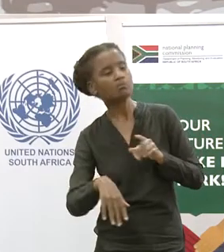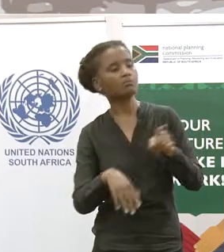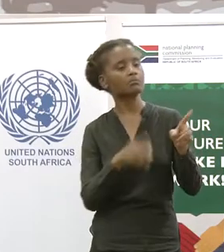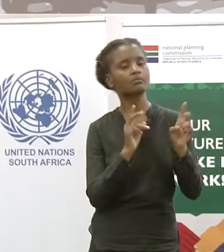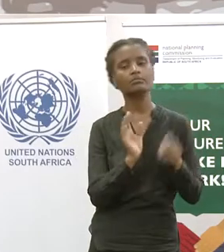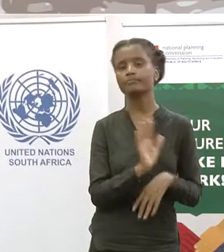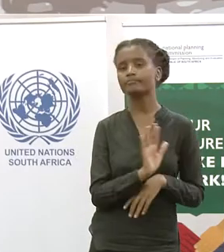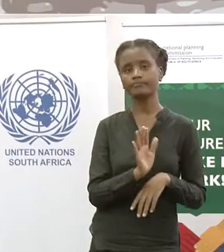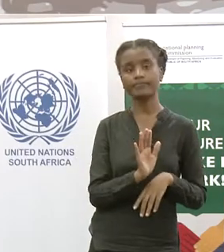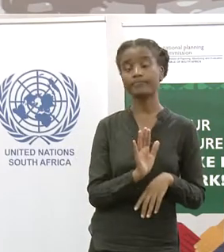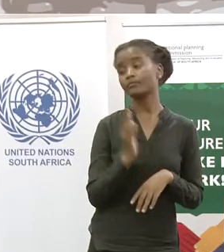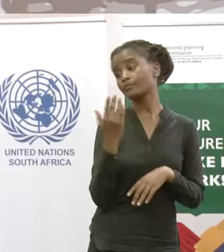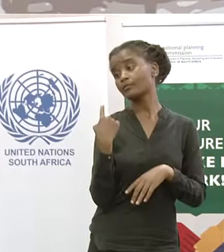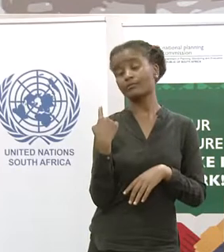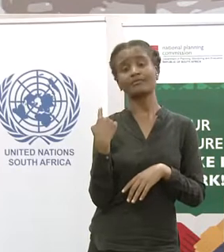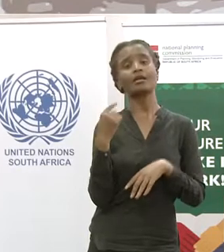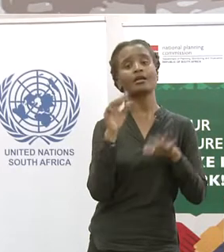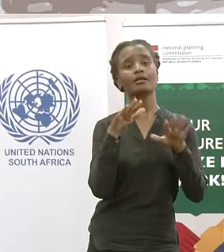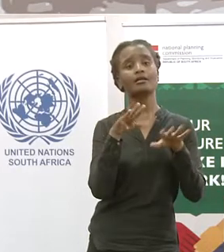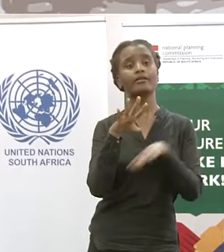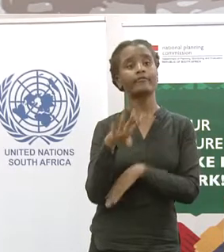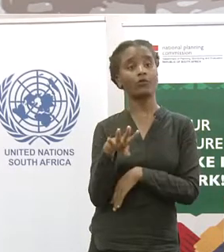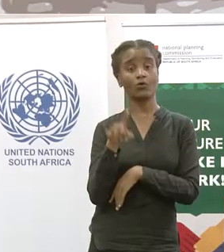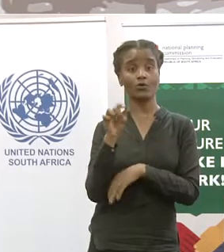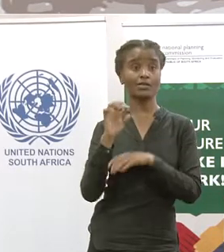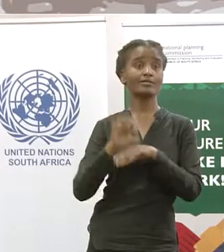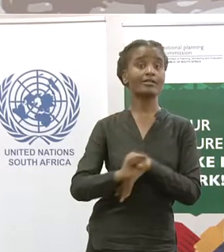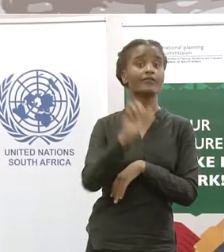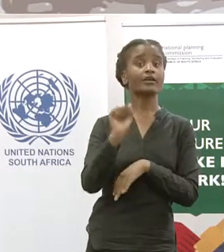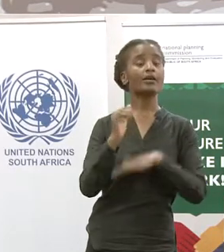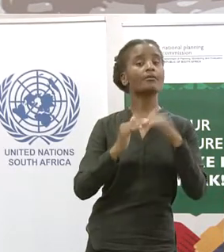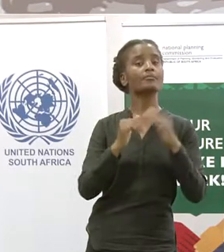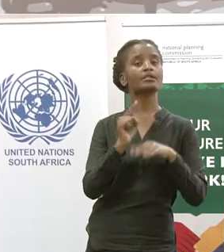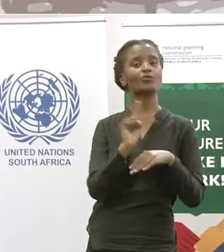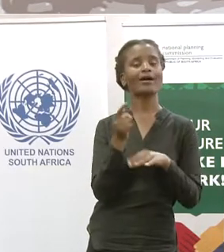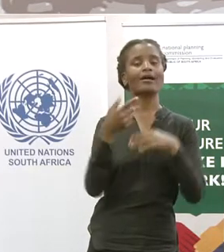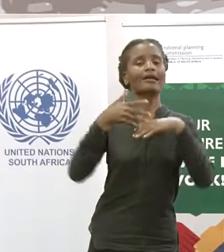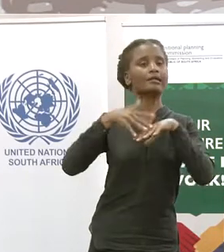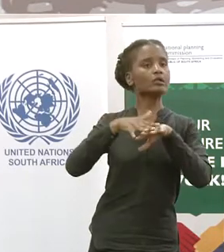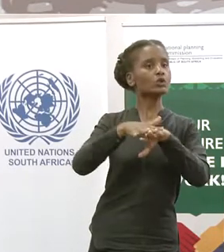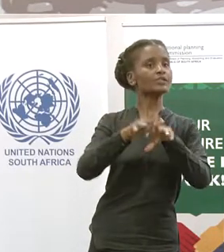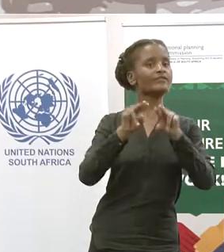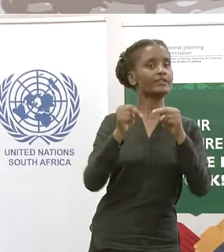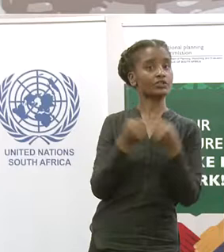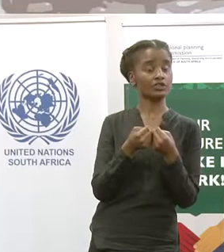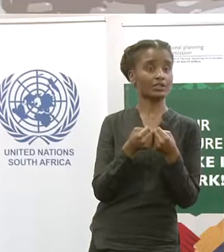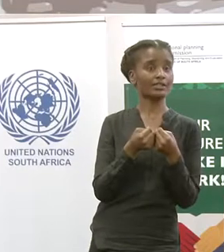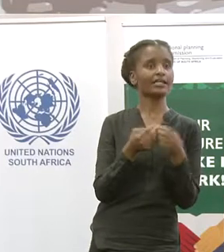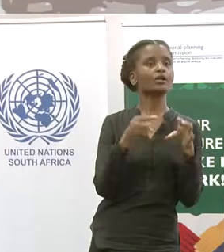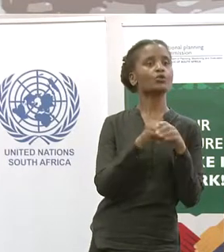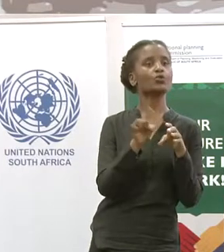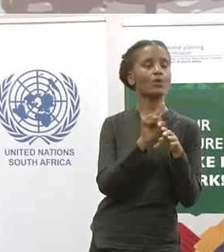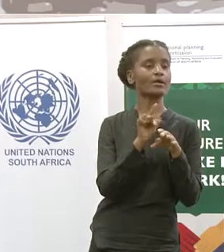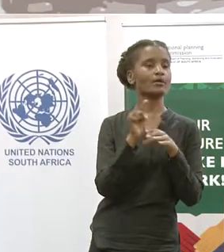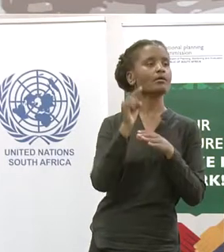in 1994 a beautiful, inclusive constitution which provided protection from all forms of